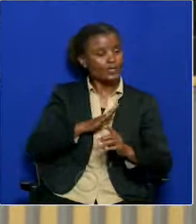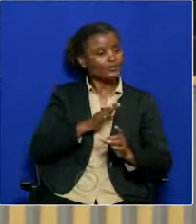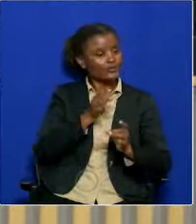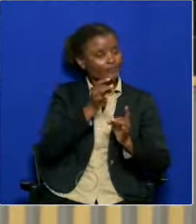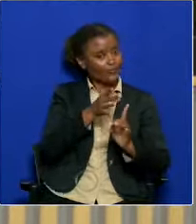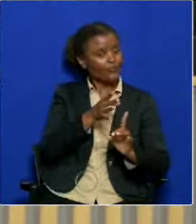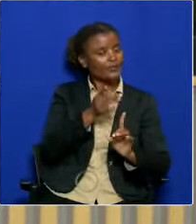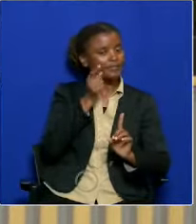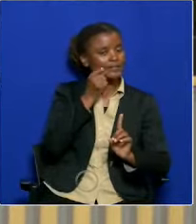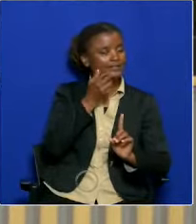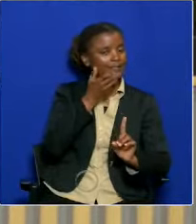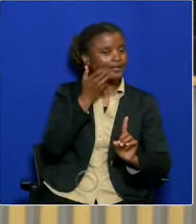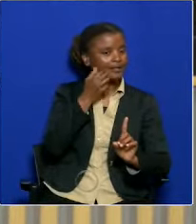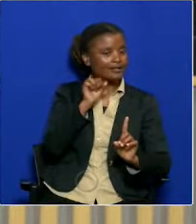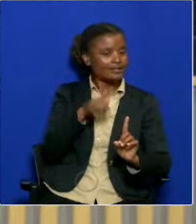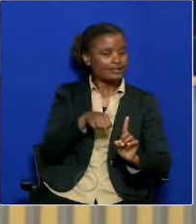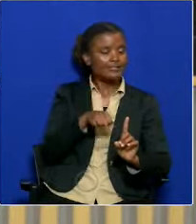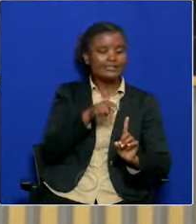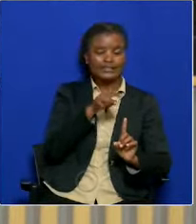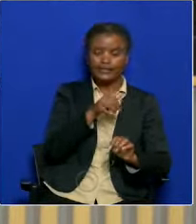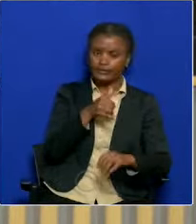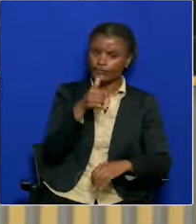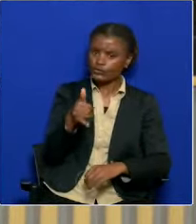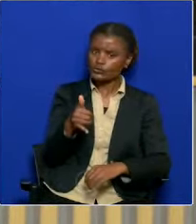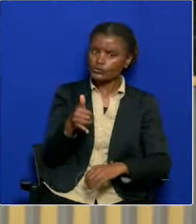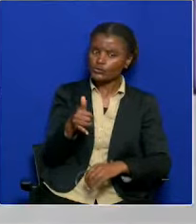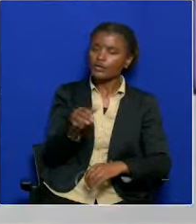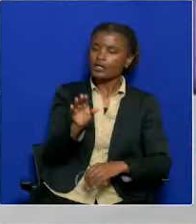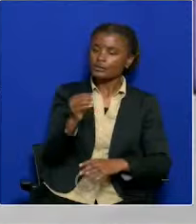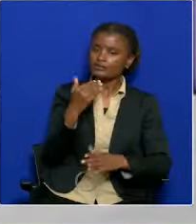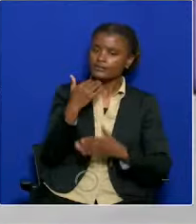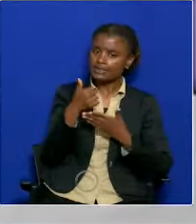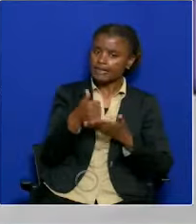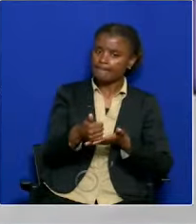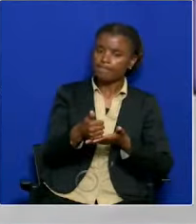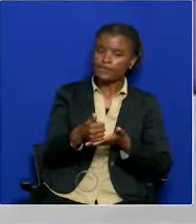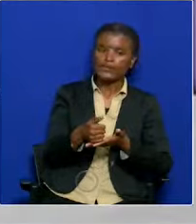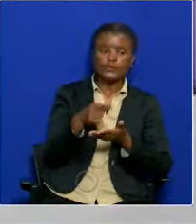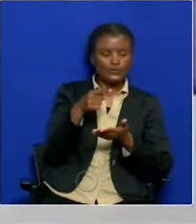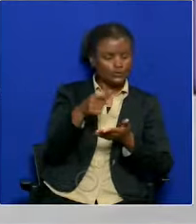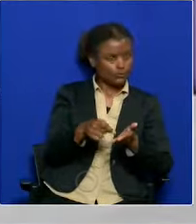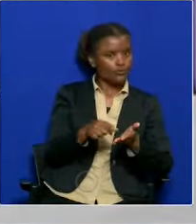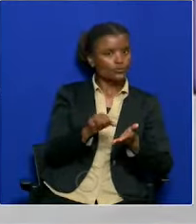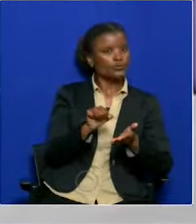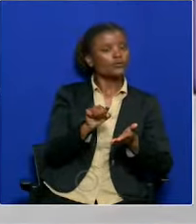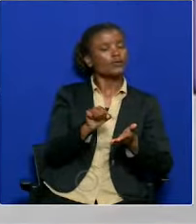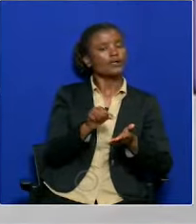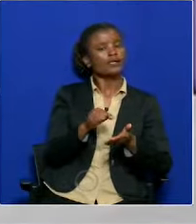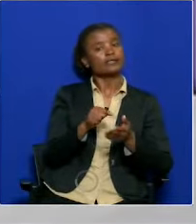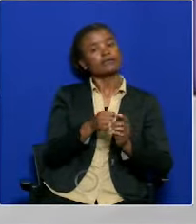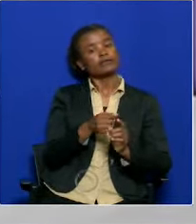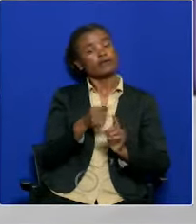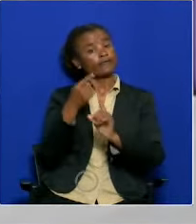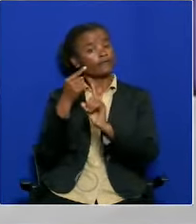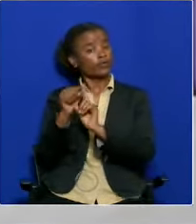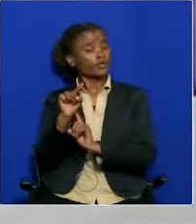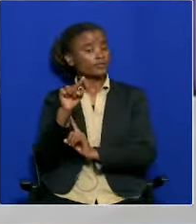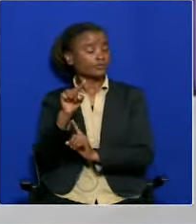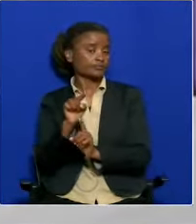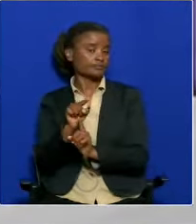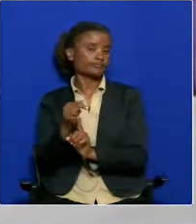said, assist me, and you did something about it. You forwarded this to Sergeant Nkosi, and Sergeant Nkosi gives you